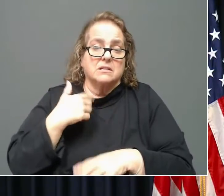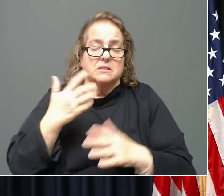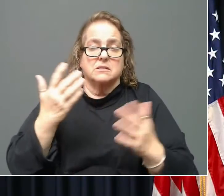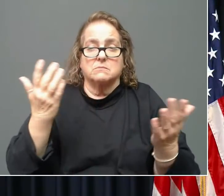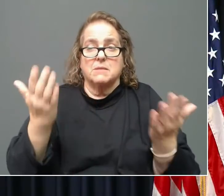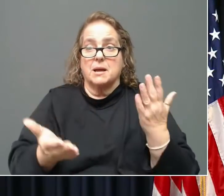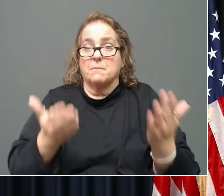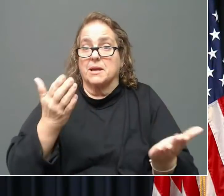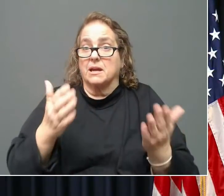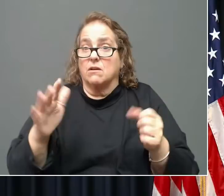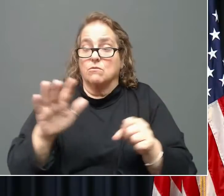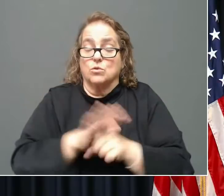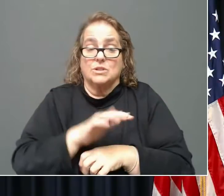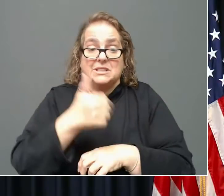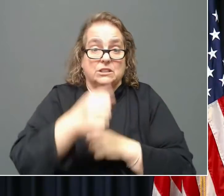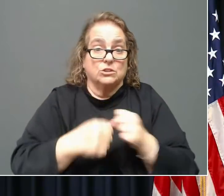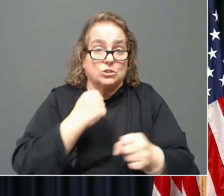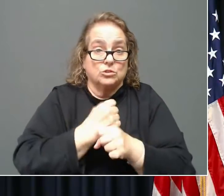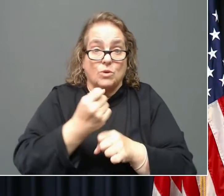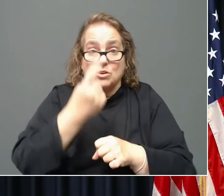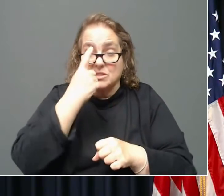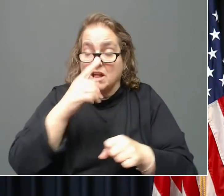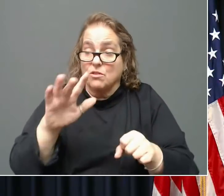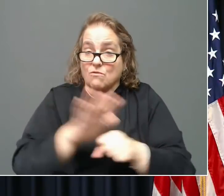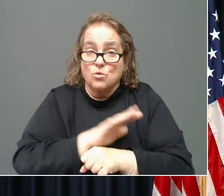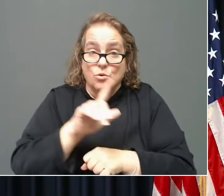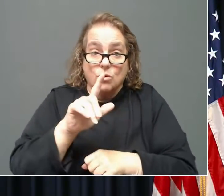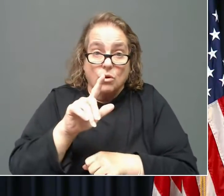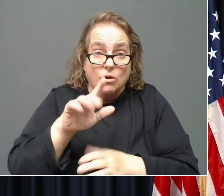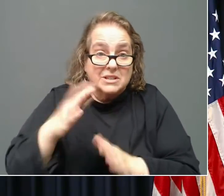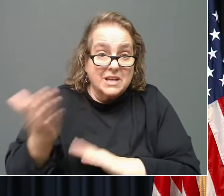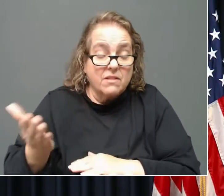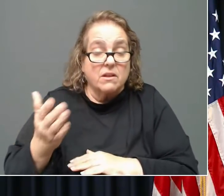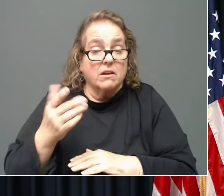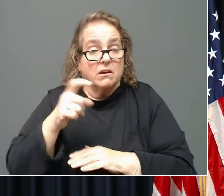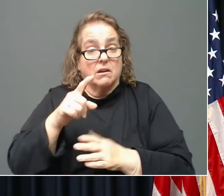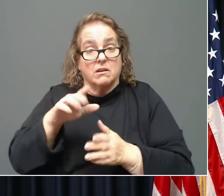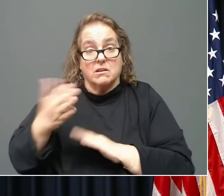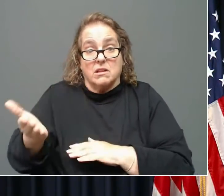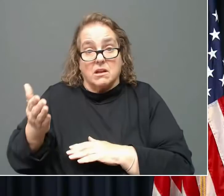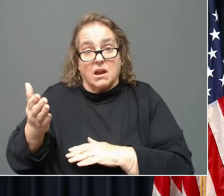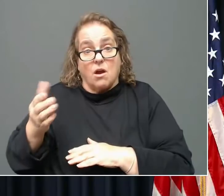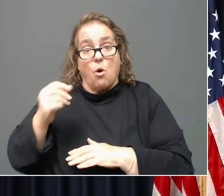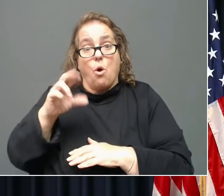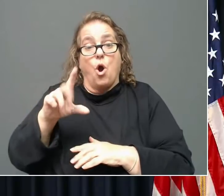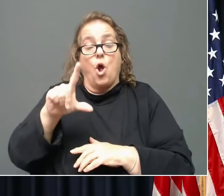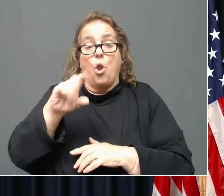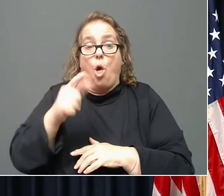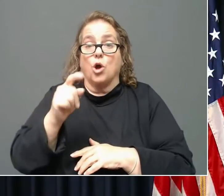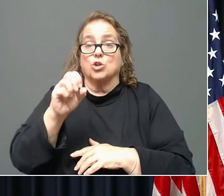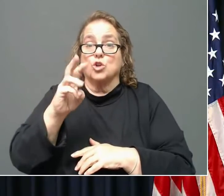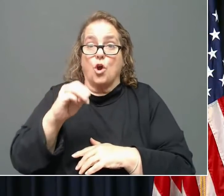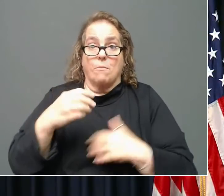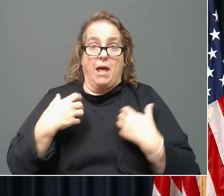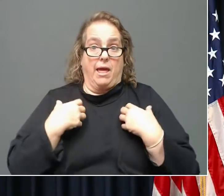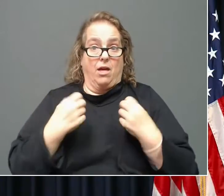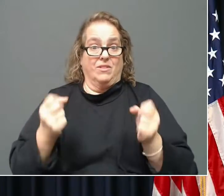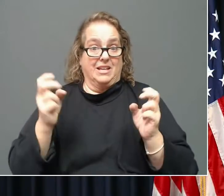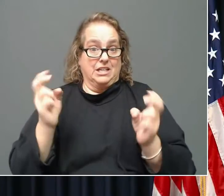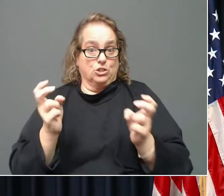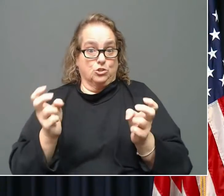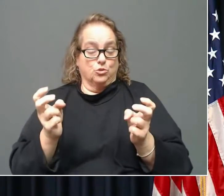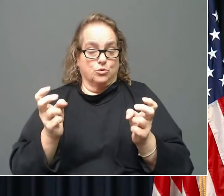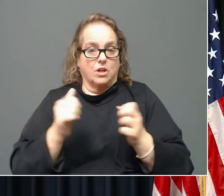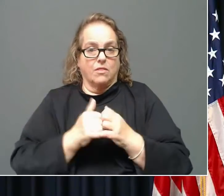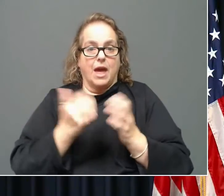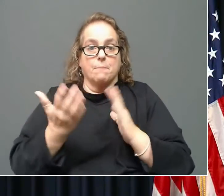loss, whether that is loss of life or long-term health implications that may take people from us at a